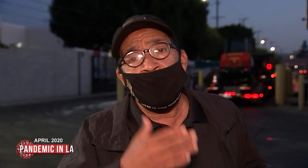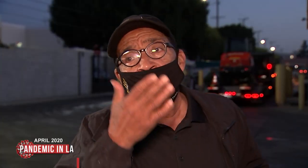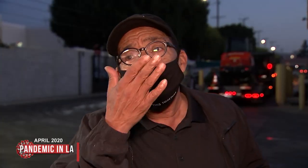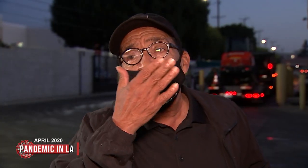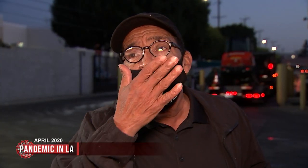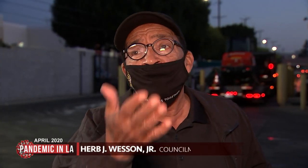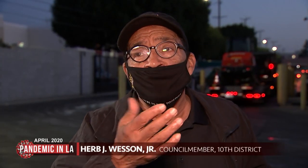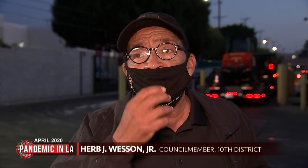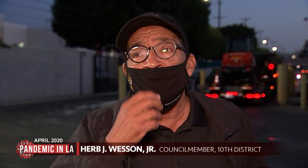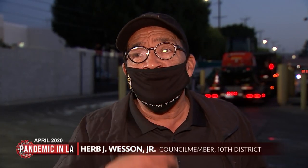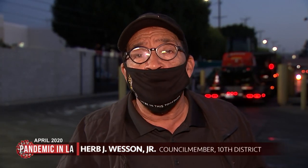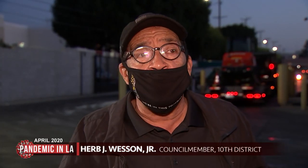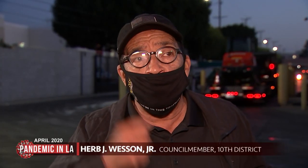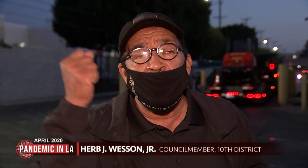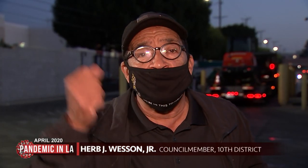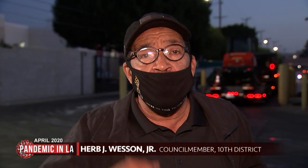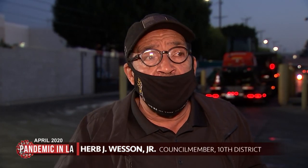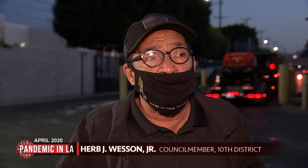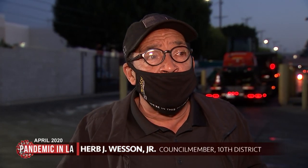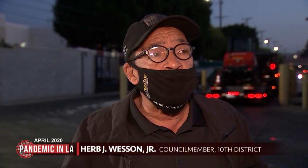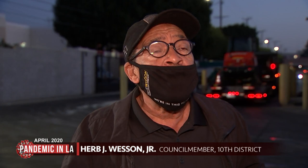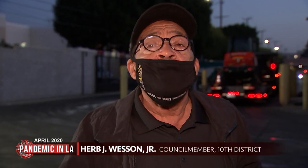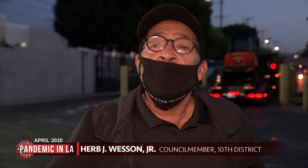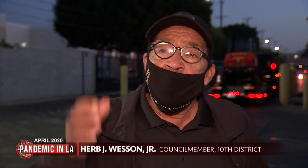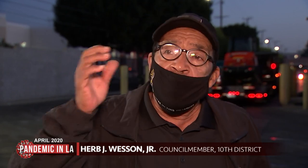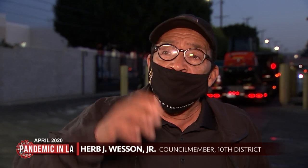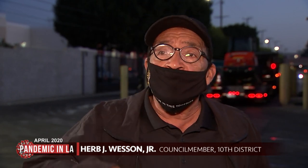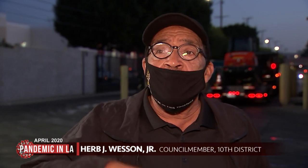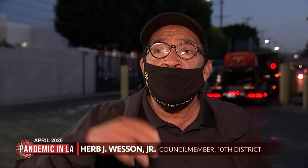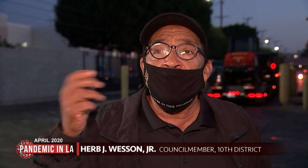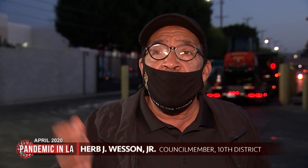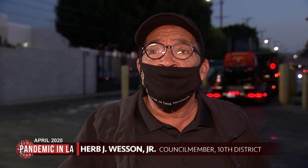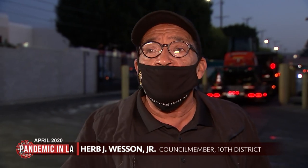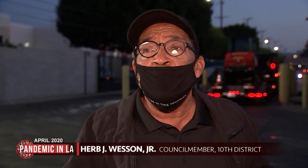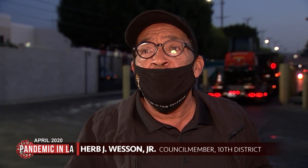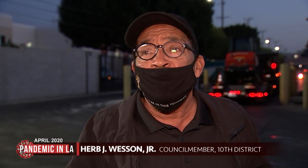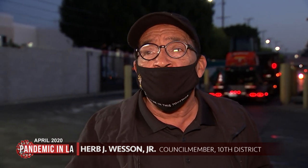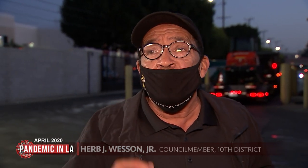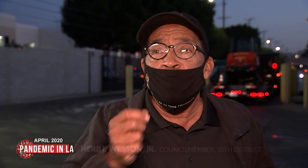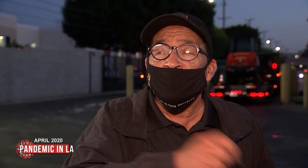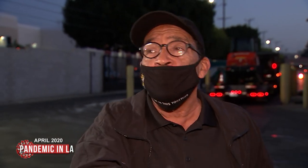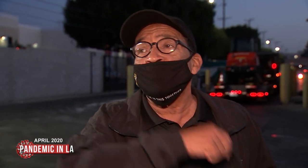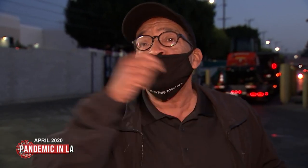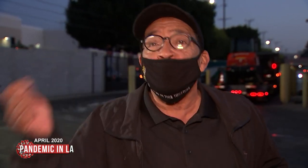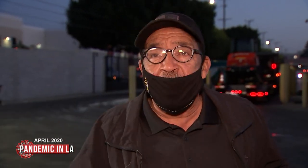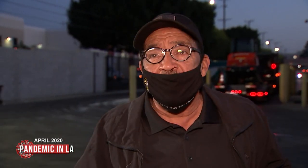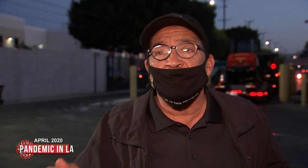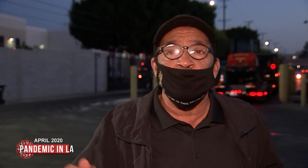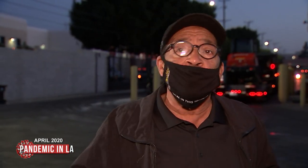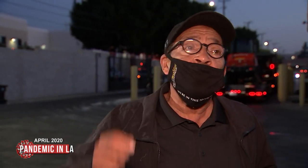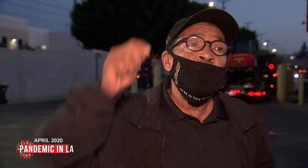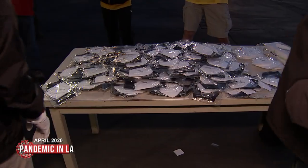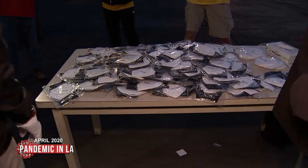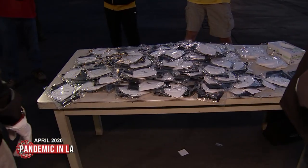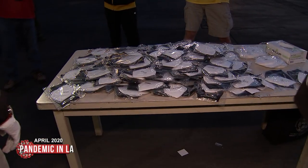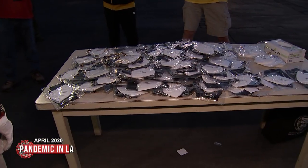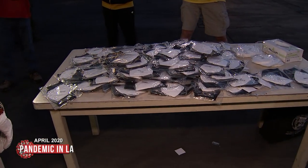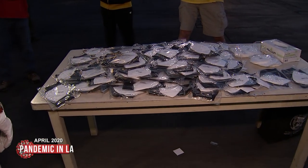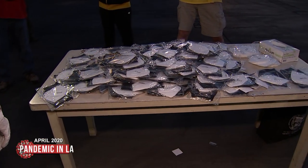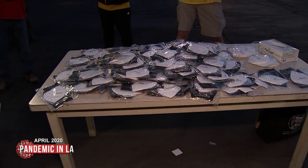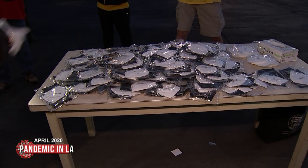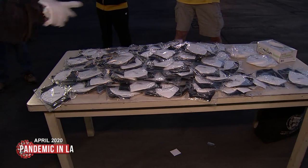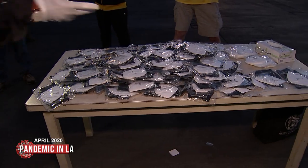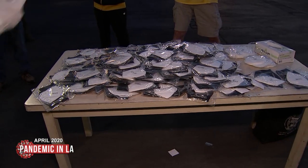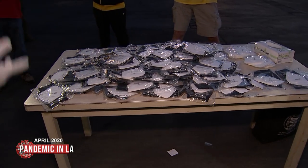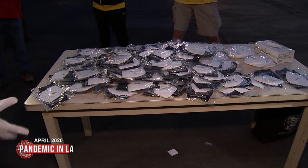and I had a conversation with my driver, and I decided after he left that I was going to surprise him, come